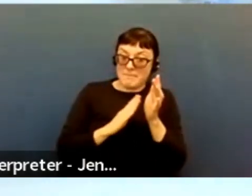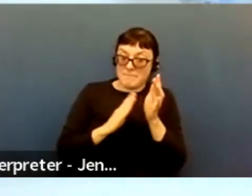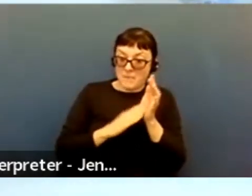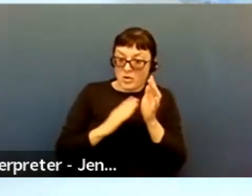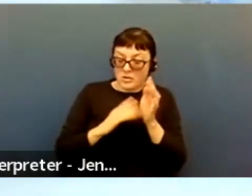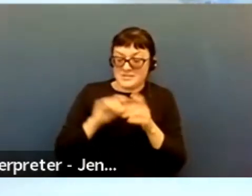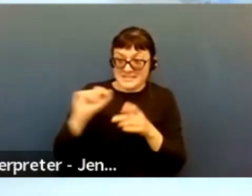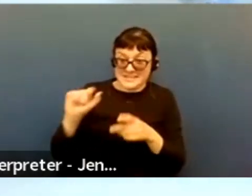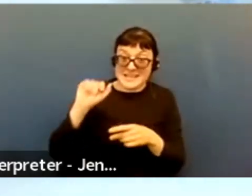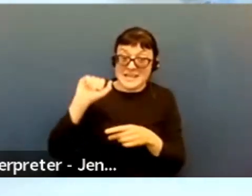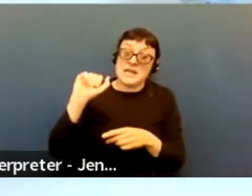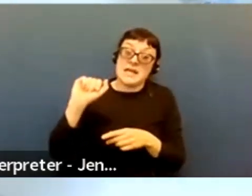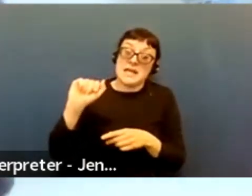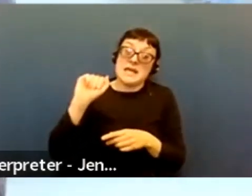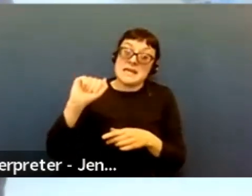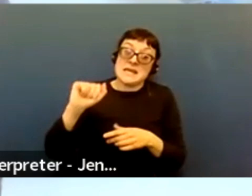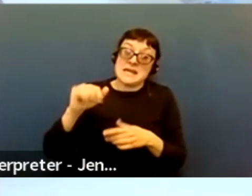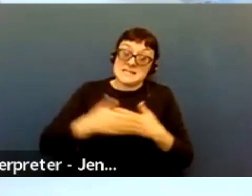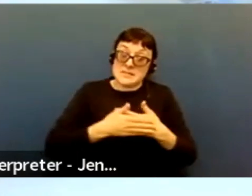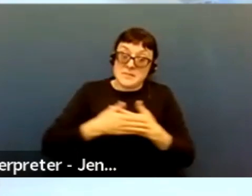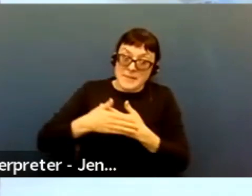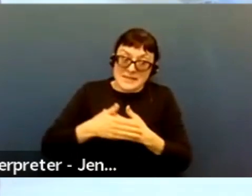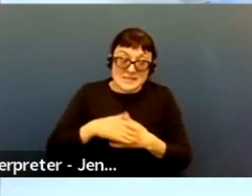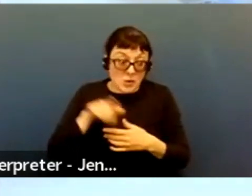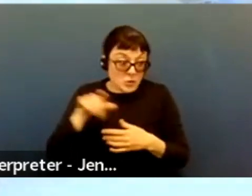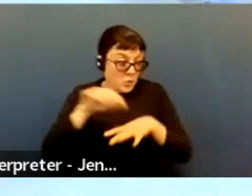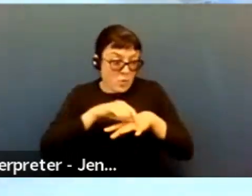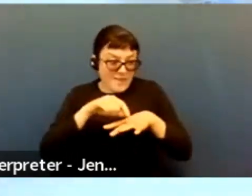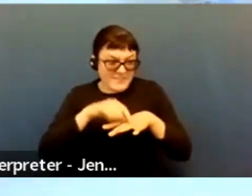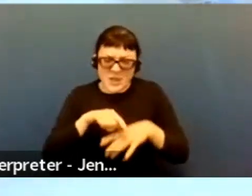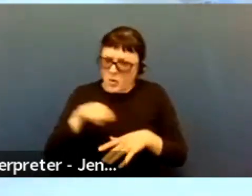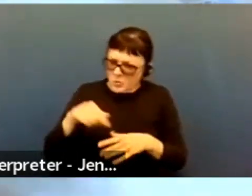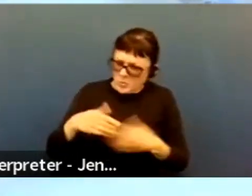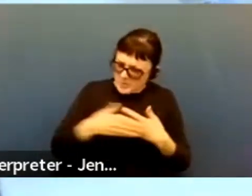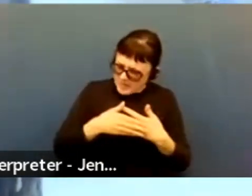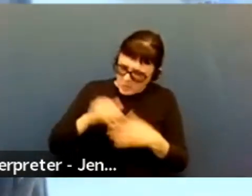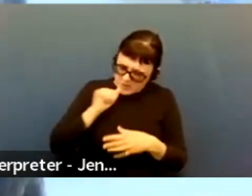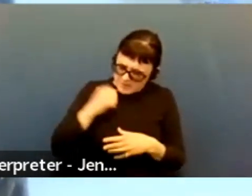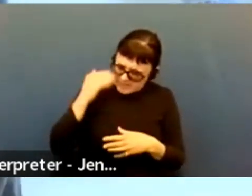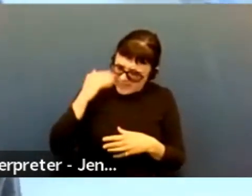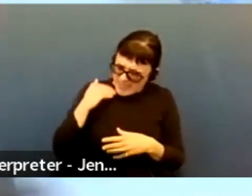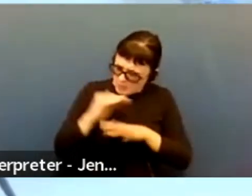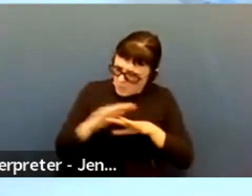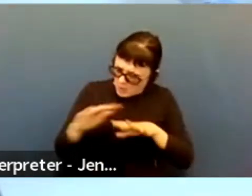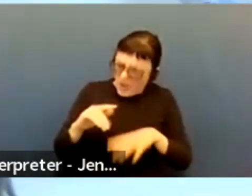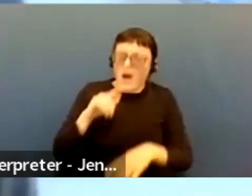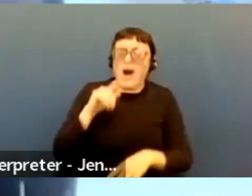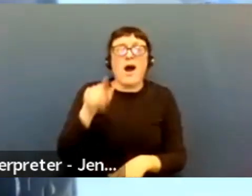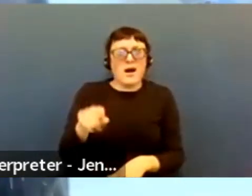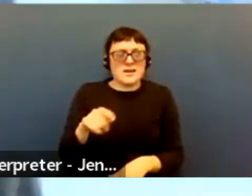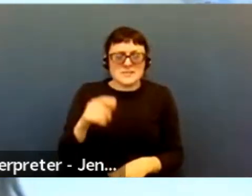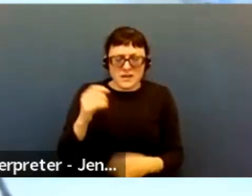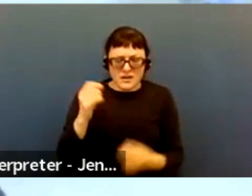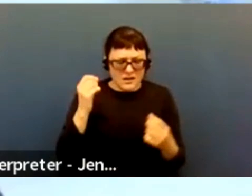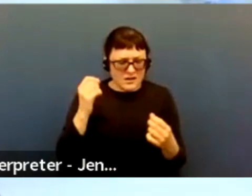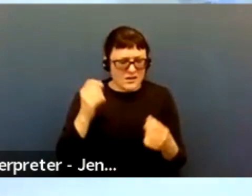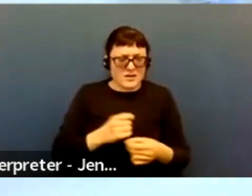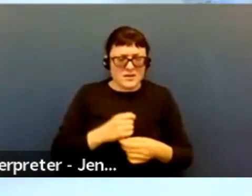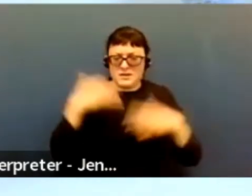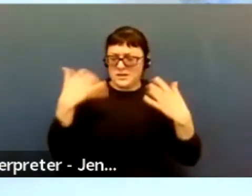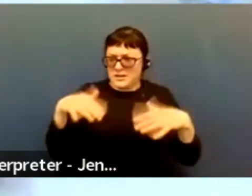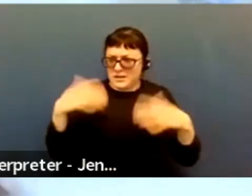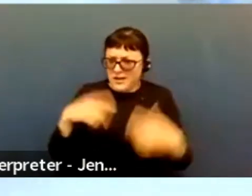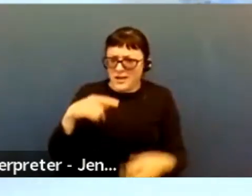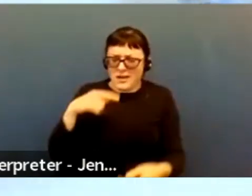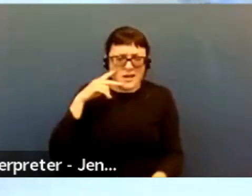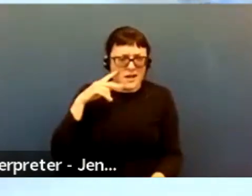had a crash course. Once somebody's talking about your kid and saying, what color is it going to be? Once they're talking about your wife, you're like, oh. So, and